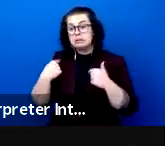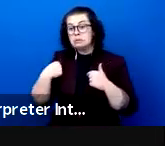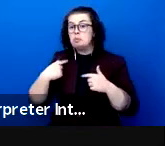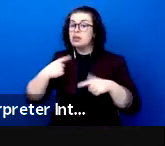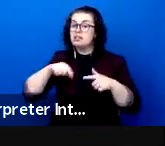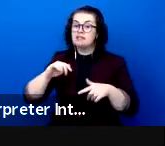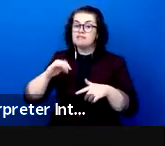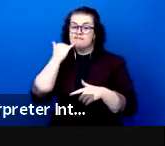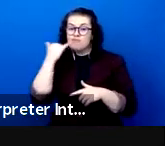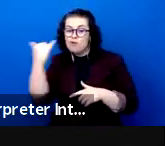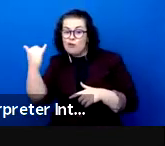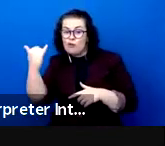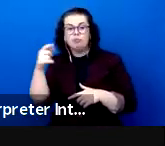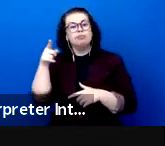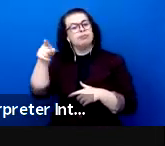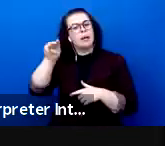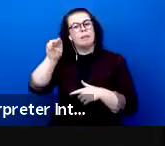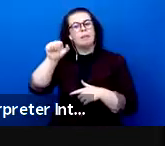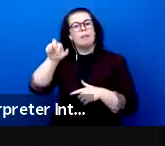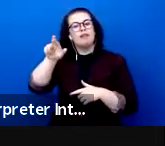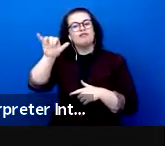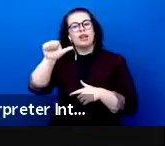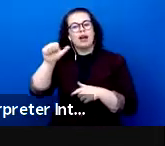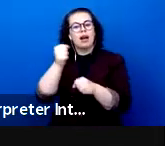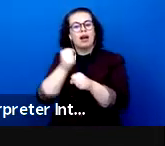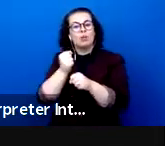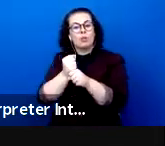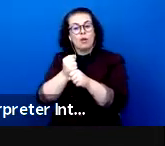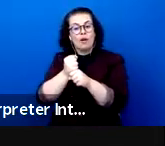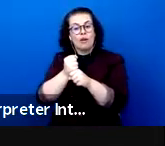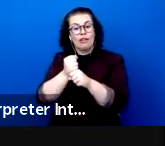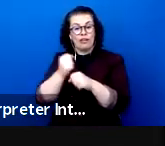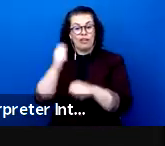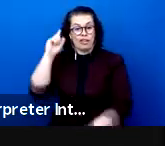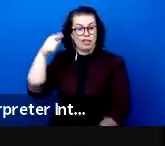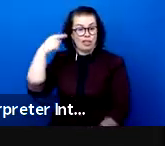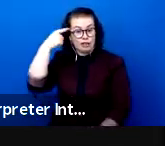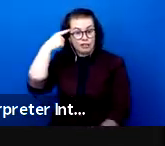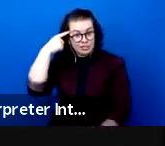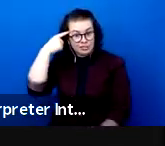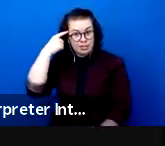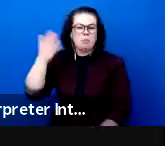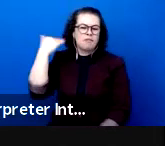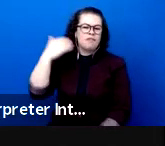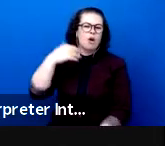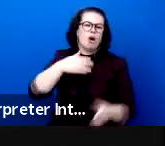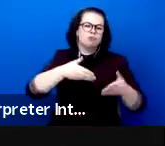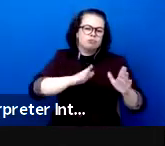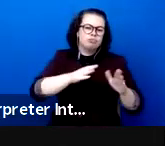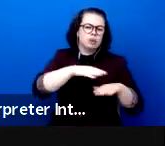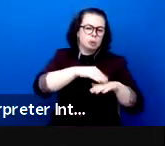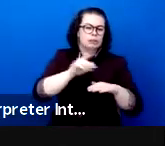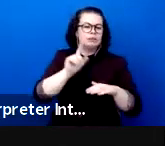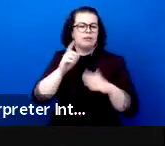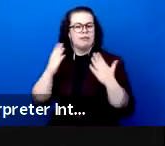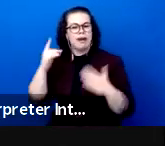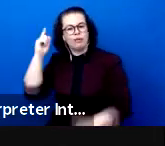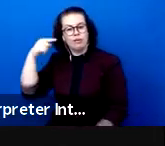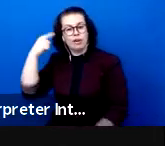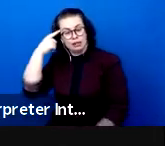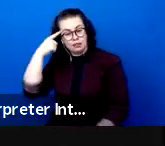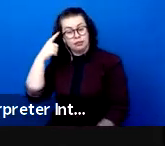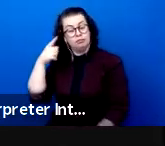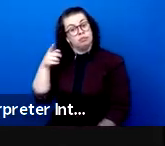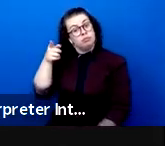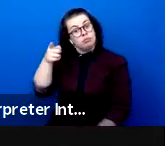originally from Sweden, works in London and Germany, immersed in a country that is leaving Europe. She was stopped